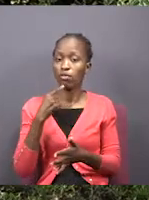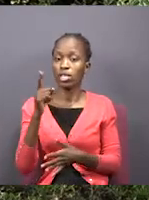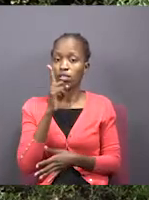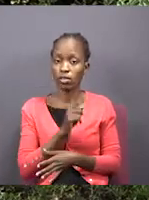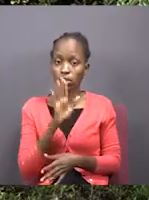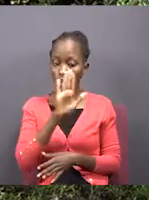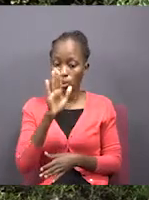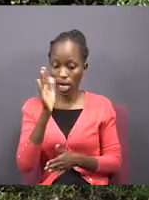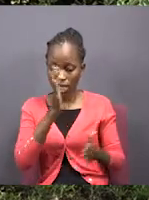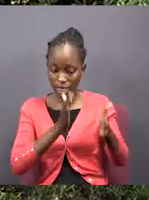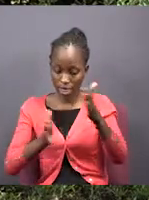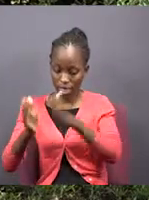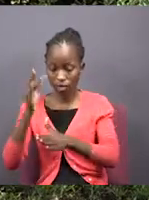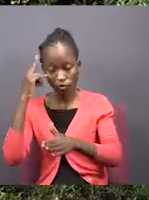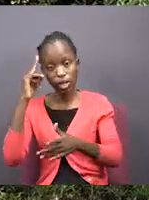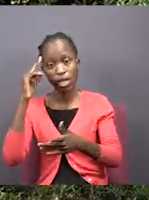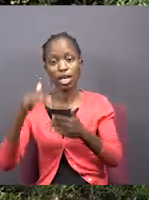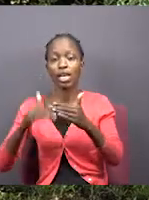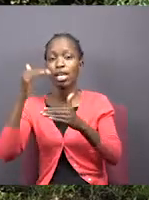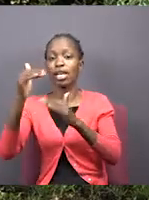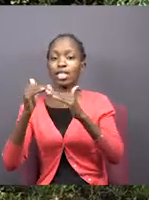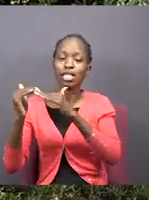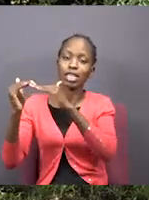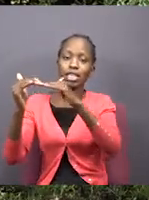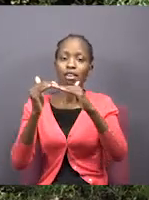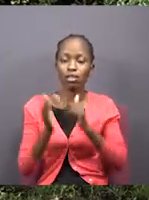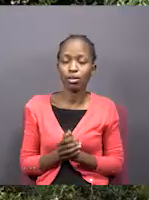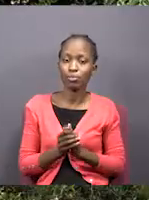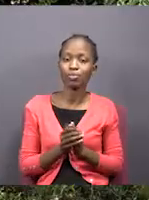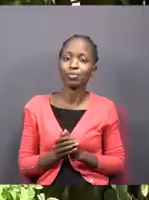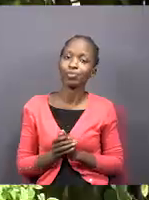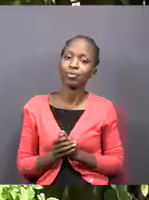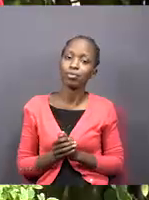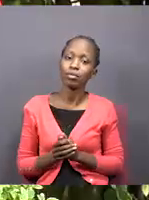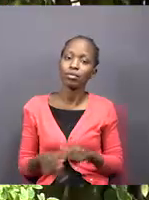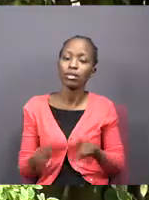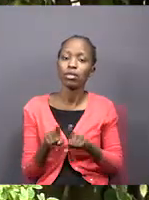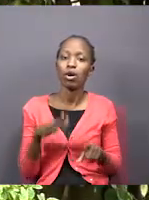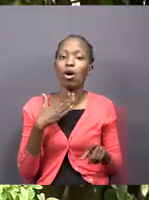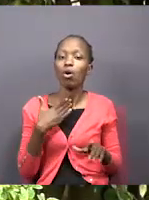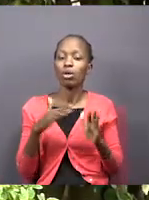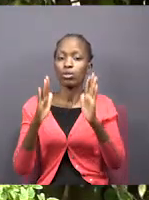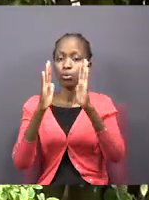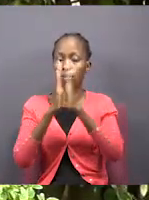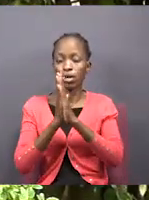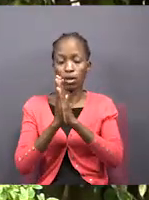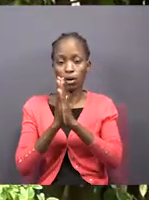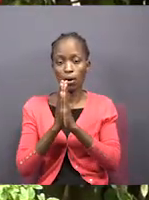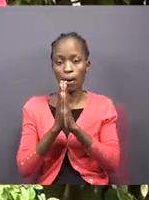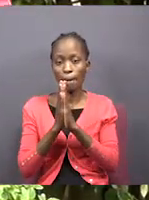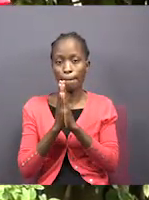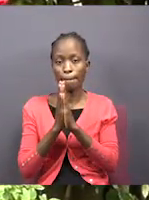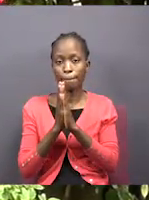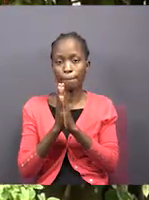have said, you are destined for the next level. Yes, yes. And I want to say a prayer for